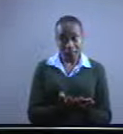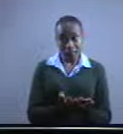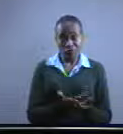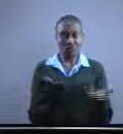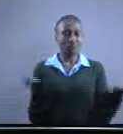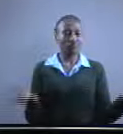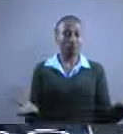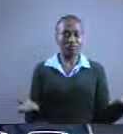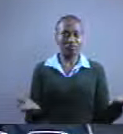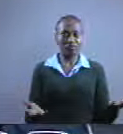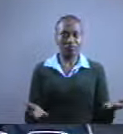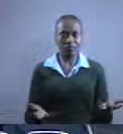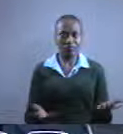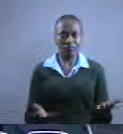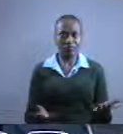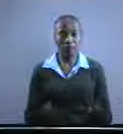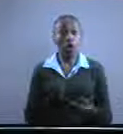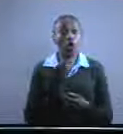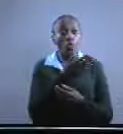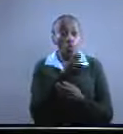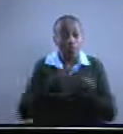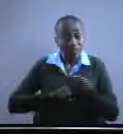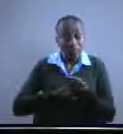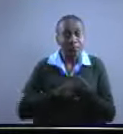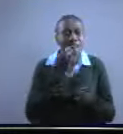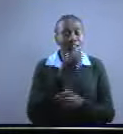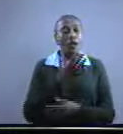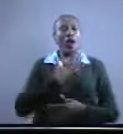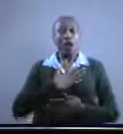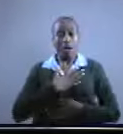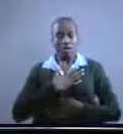to the motion. Those in favor say aye.